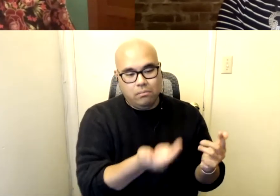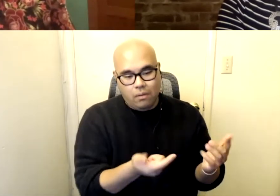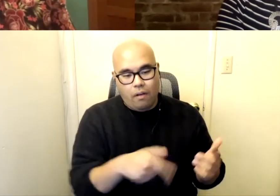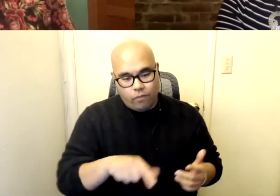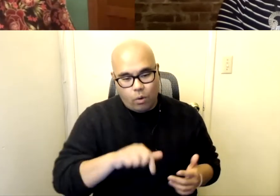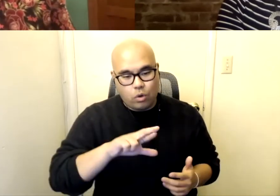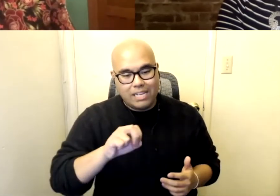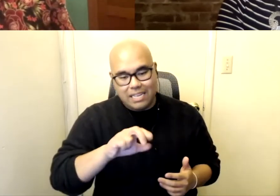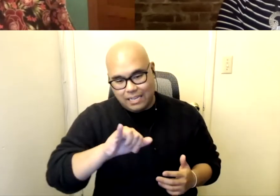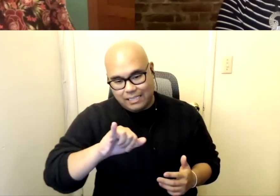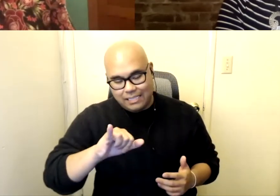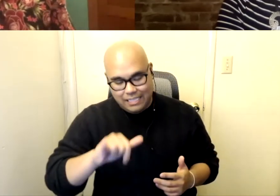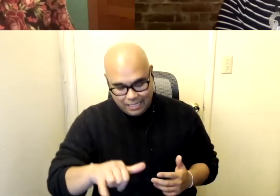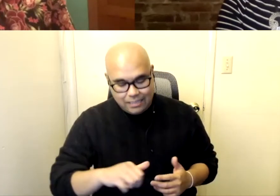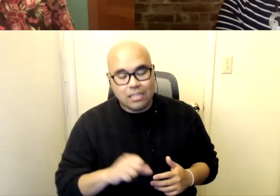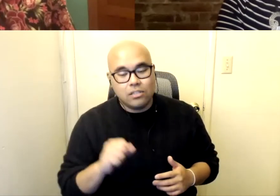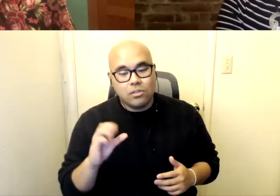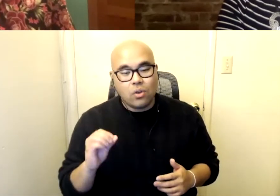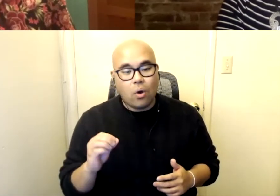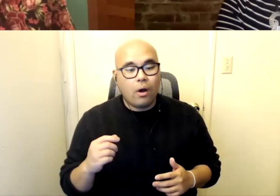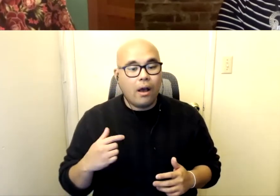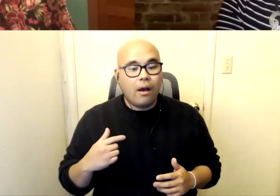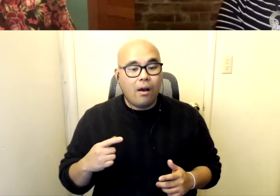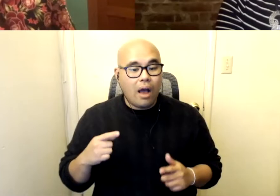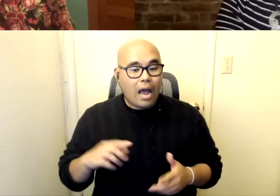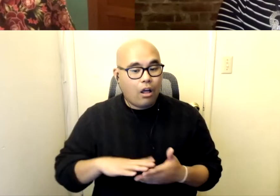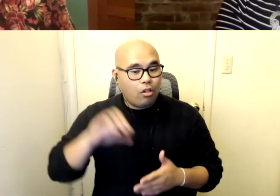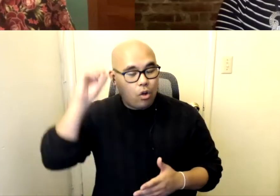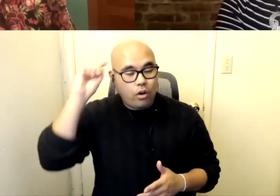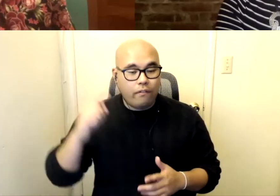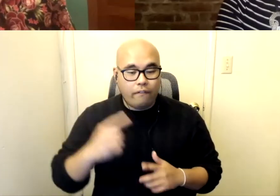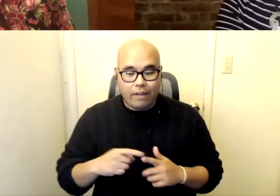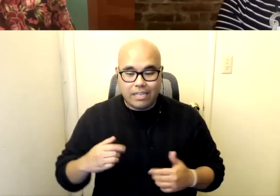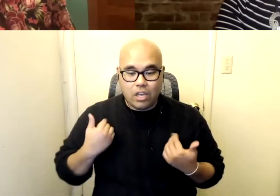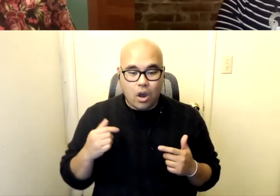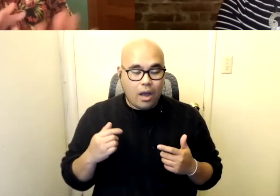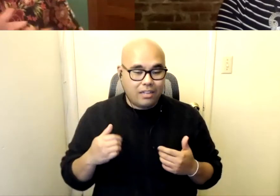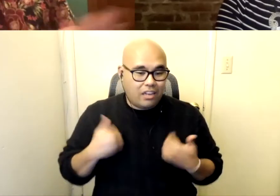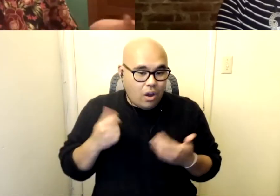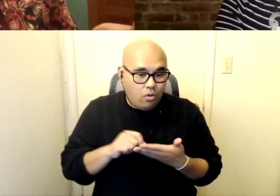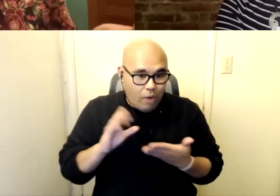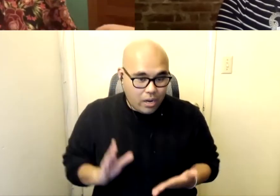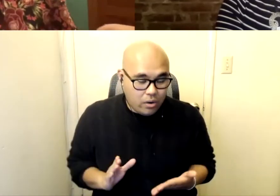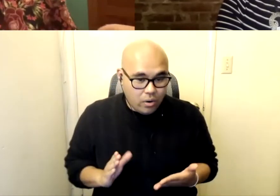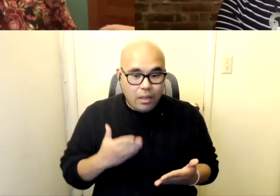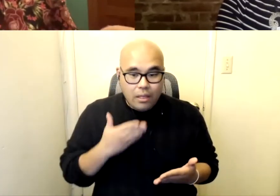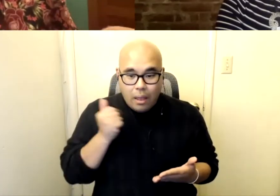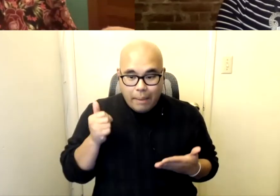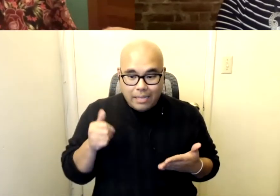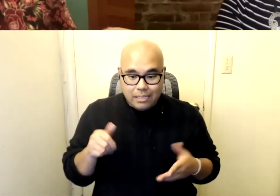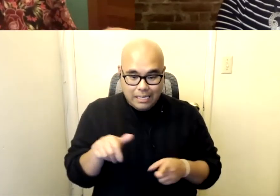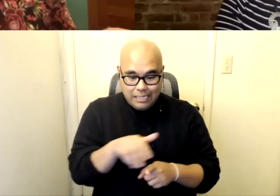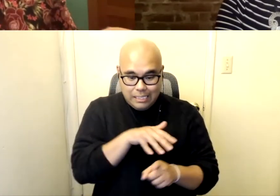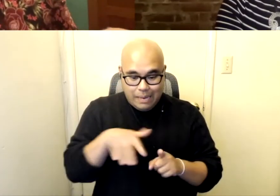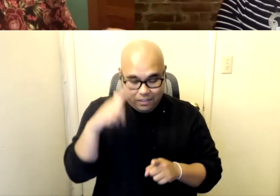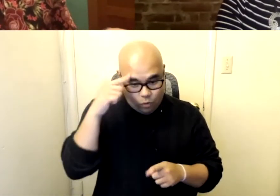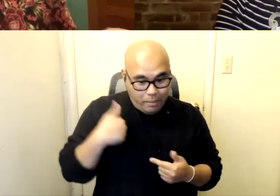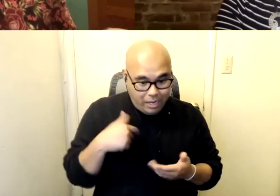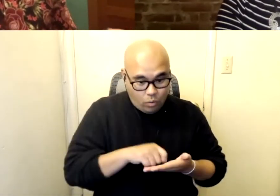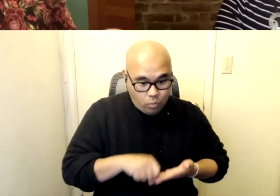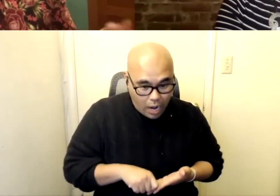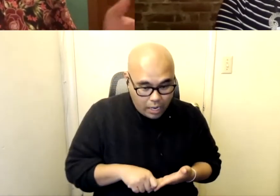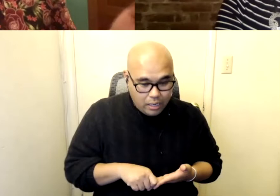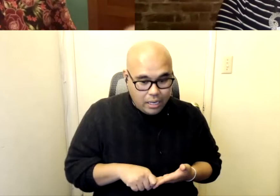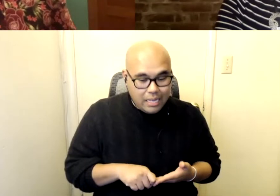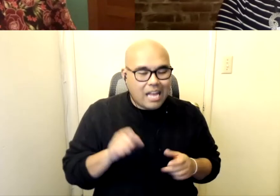learned as a young writer that the best productive space for me was to have a completely empty space.